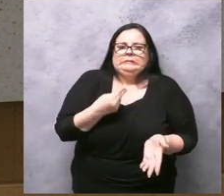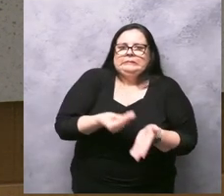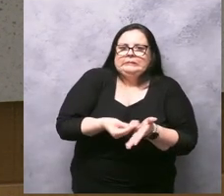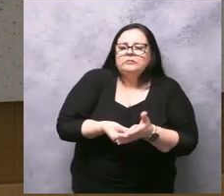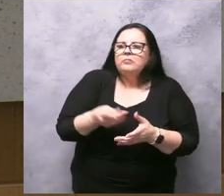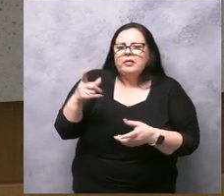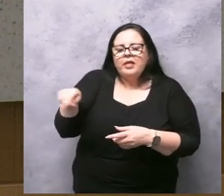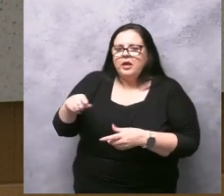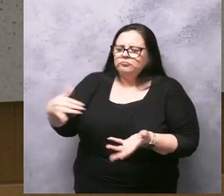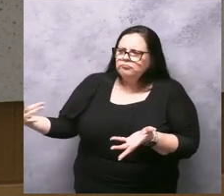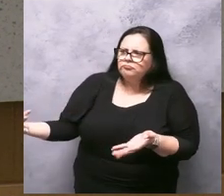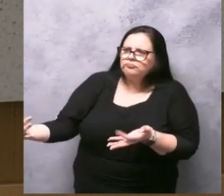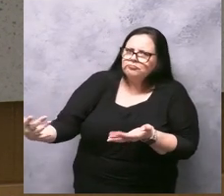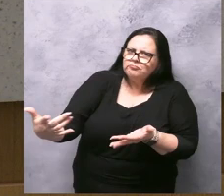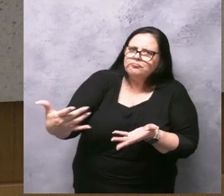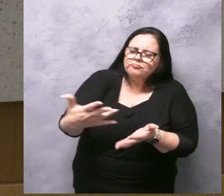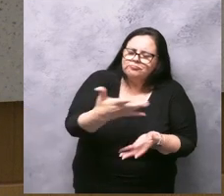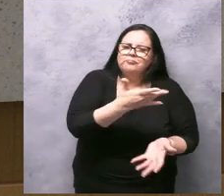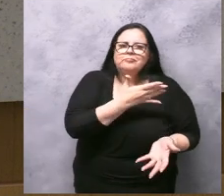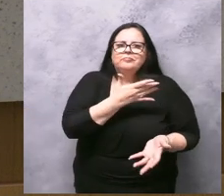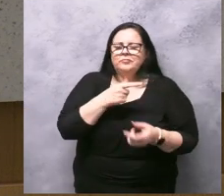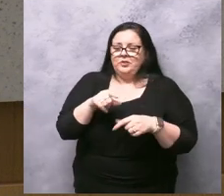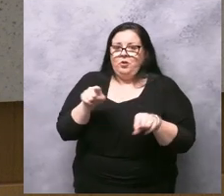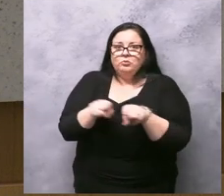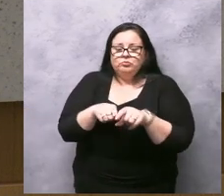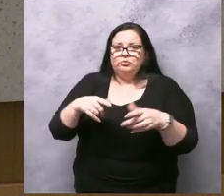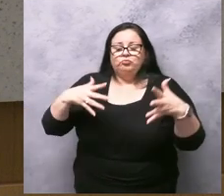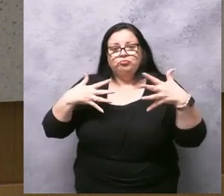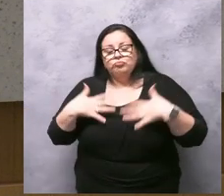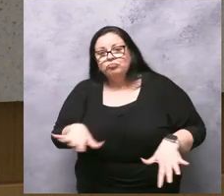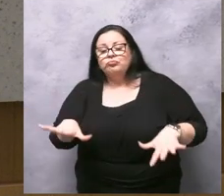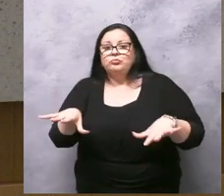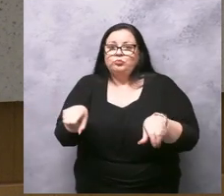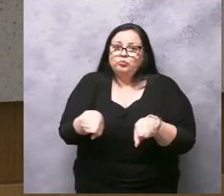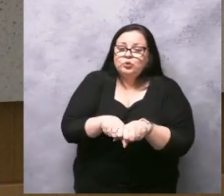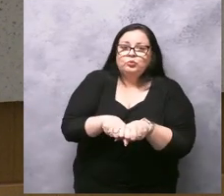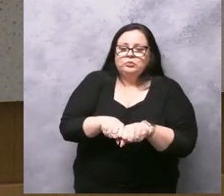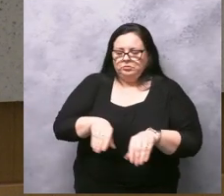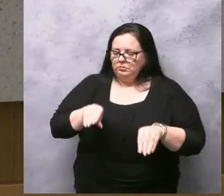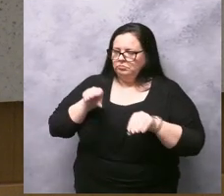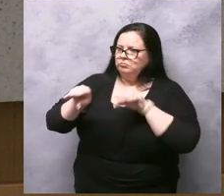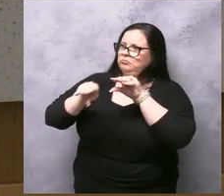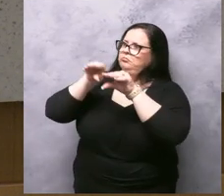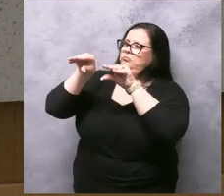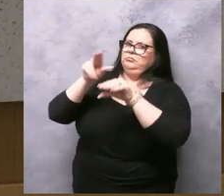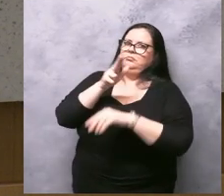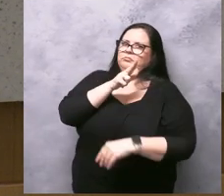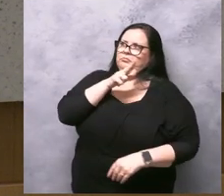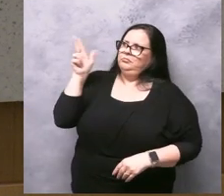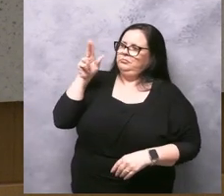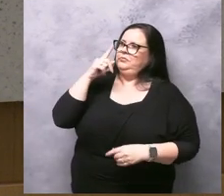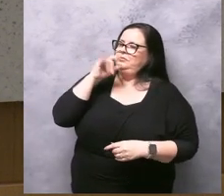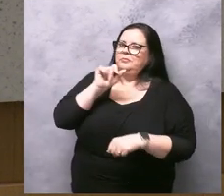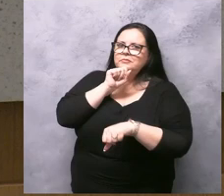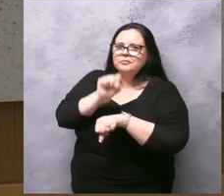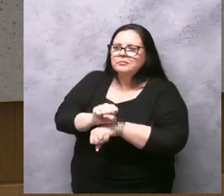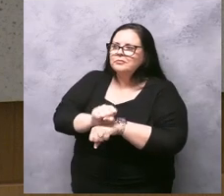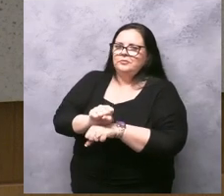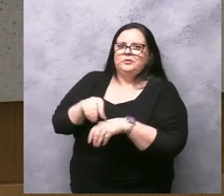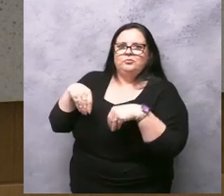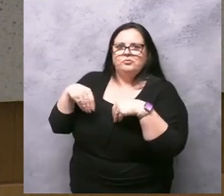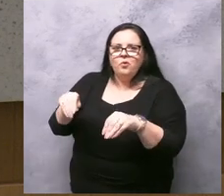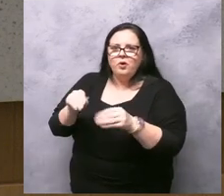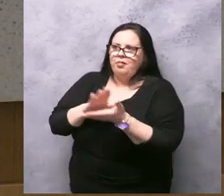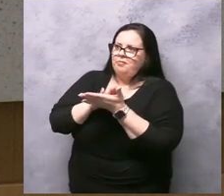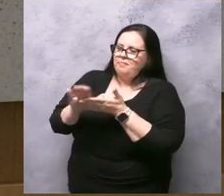put a lot of effort into it. I mean, even the shoes were stacked up like it was a shoe store, and they were nicely